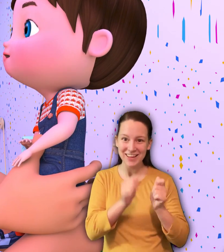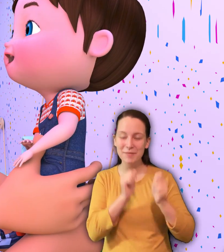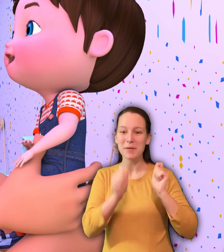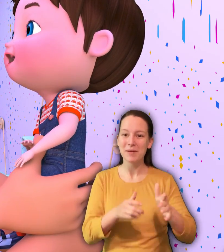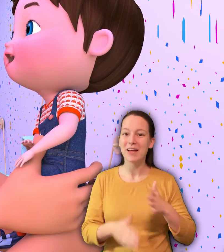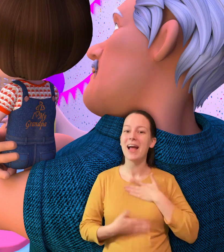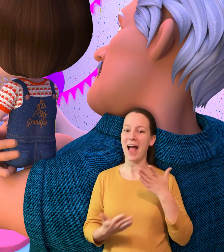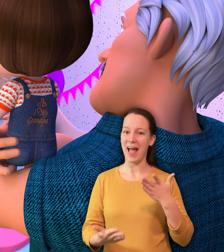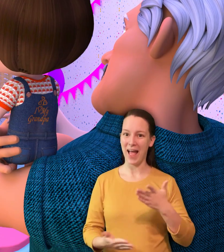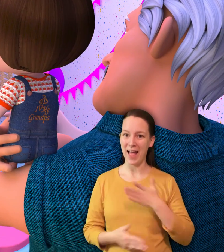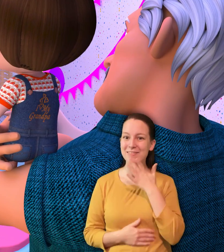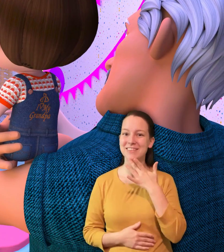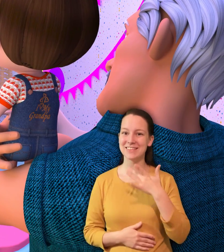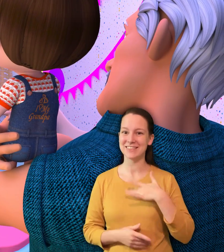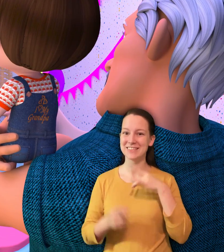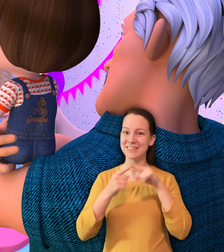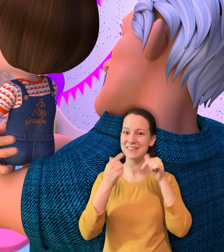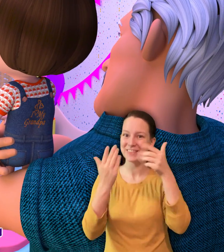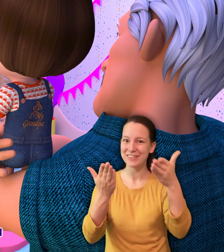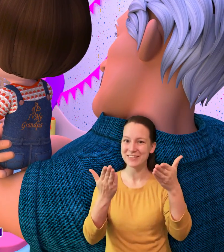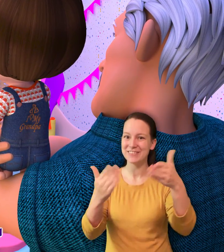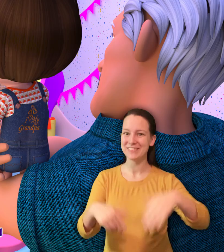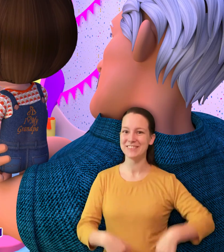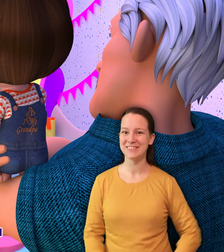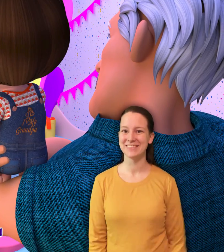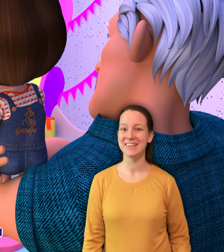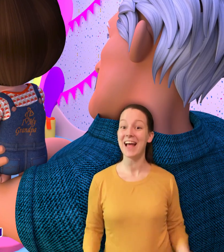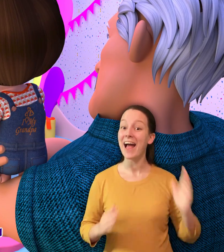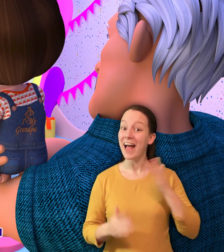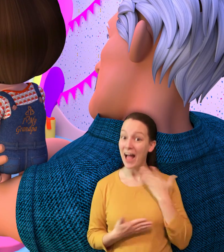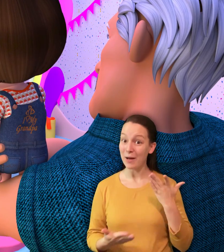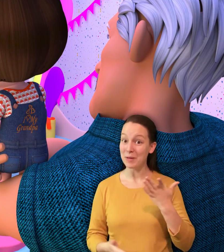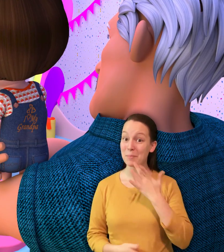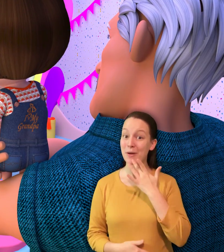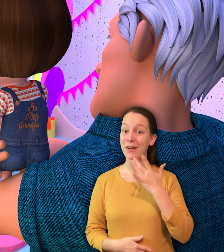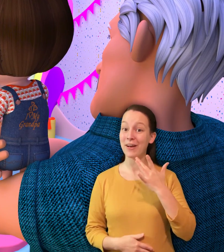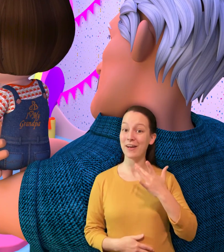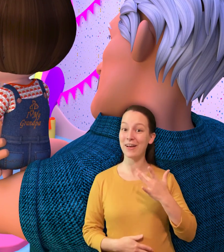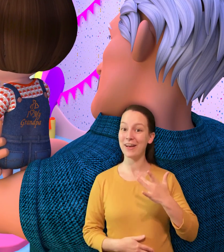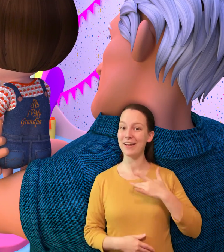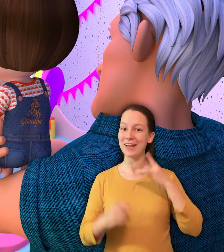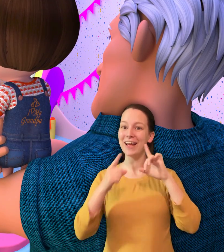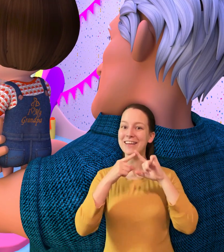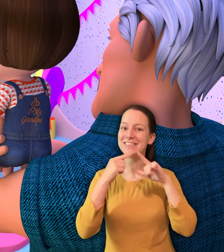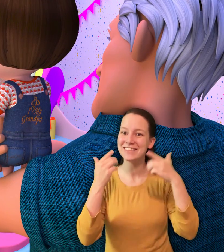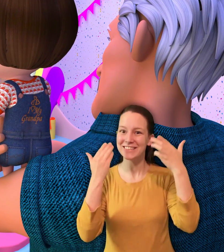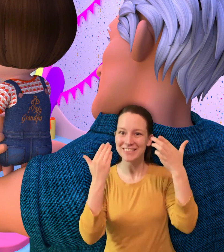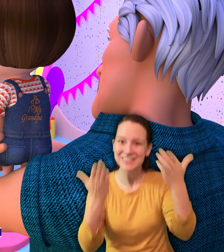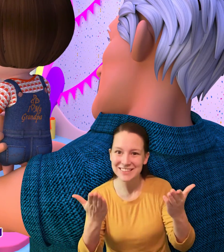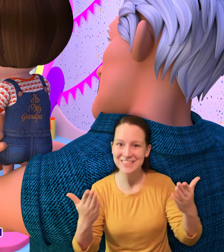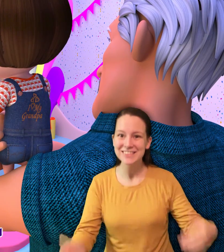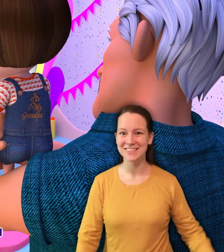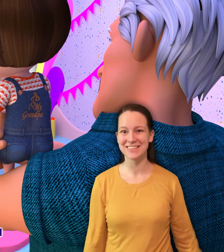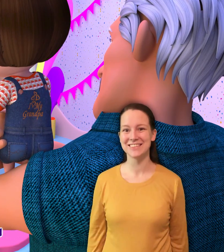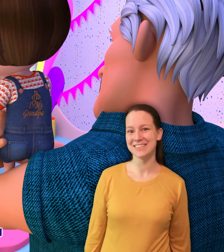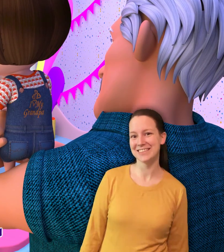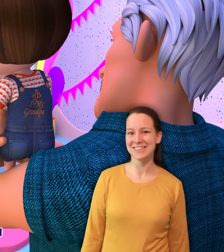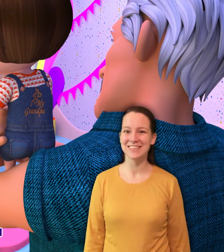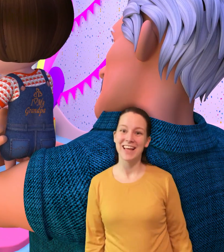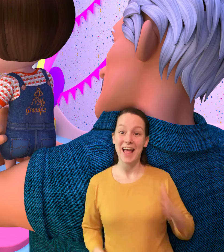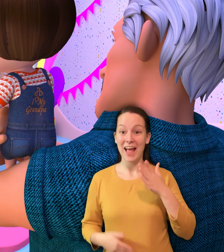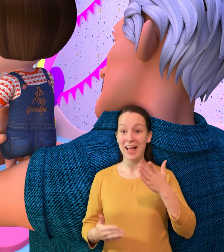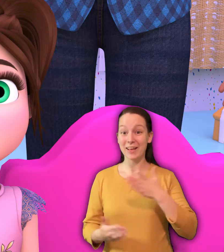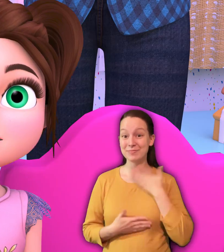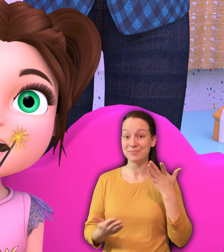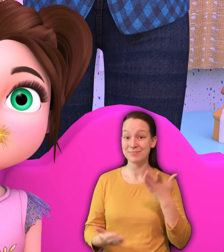you happy birthday to you happy birthday to